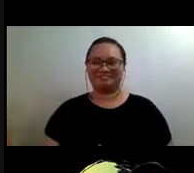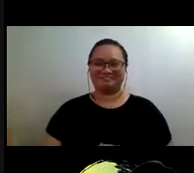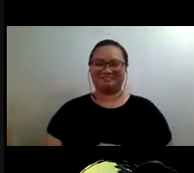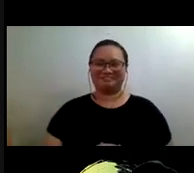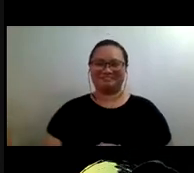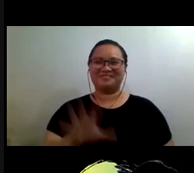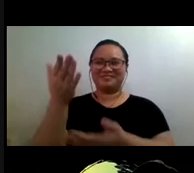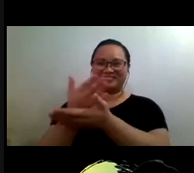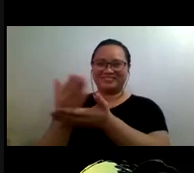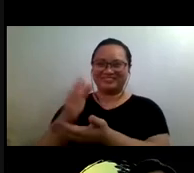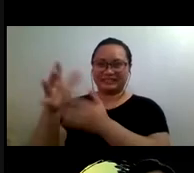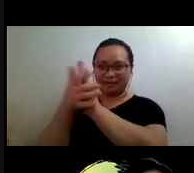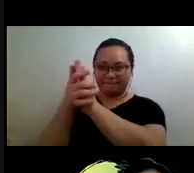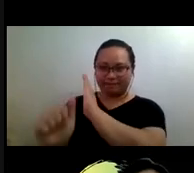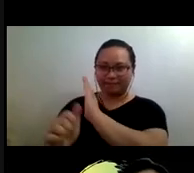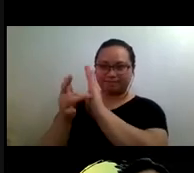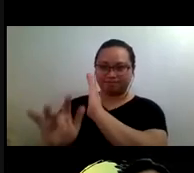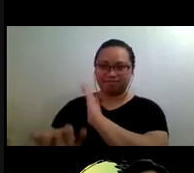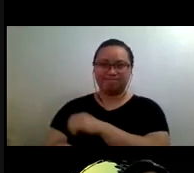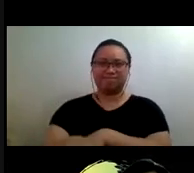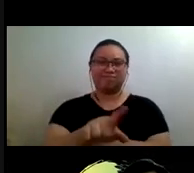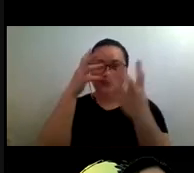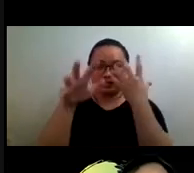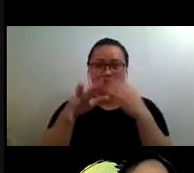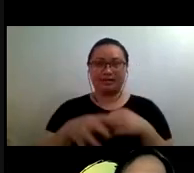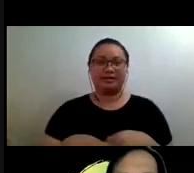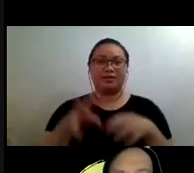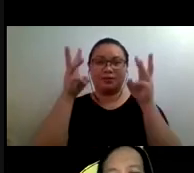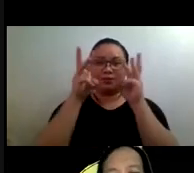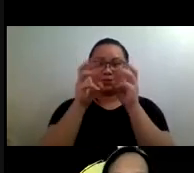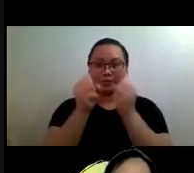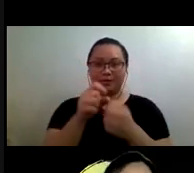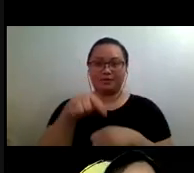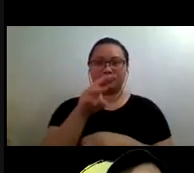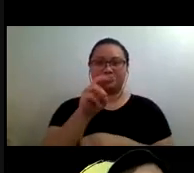for sharing his expertise at the Sensitivity Empathy webinar this